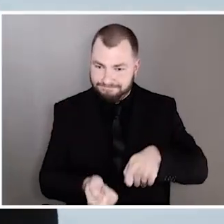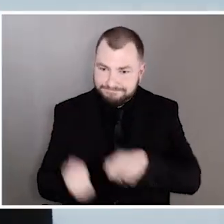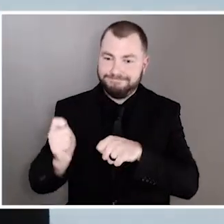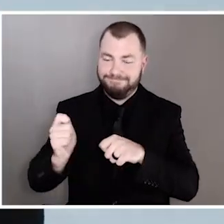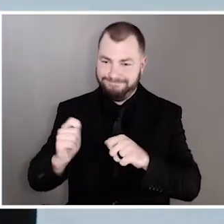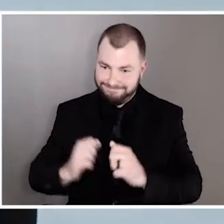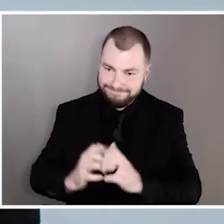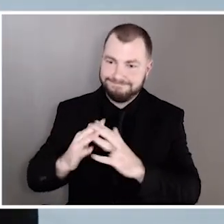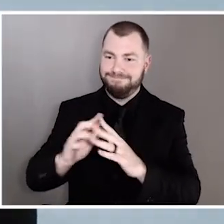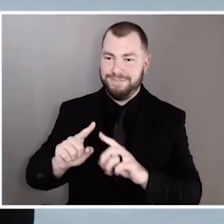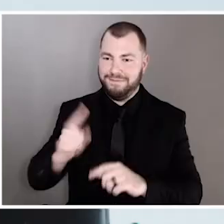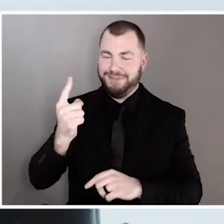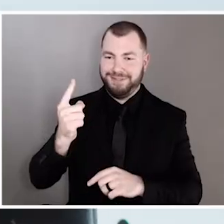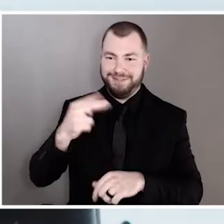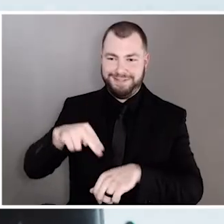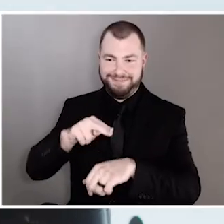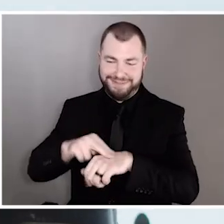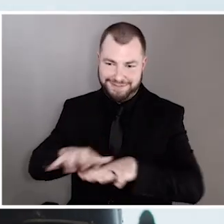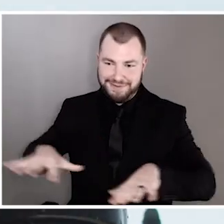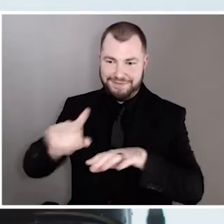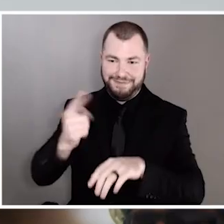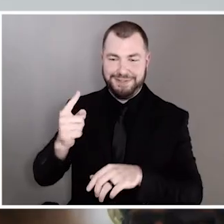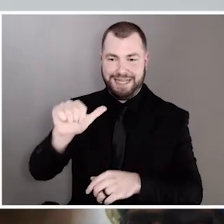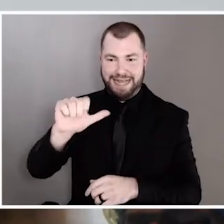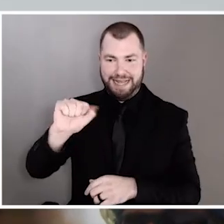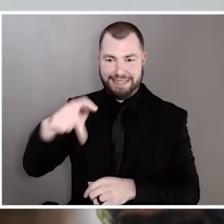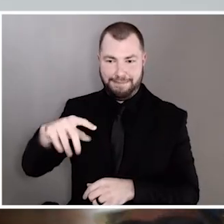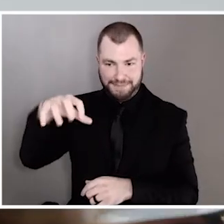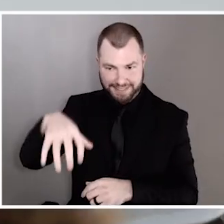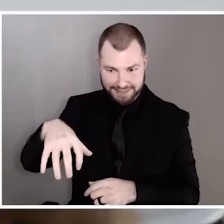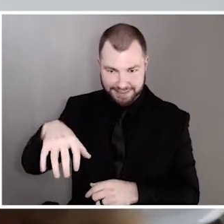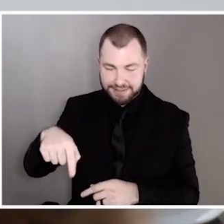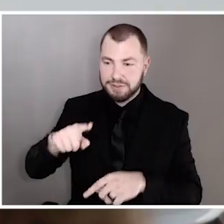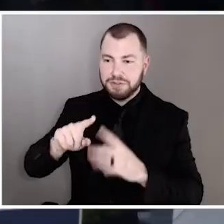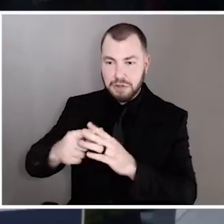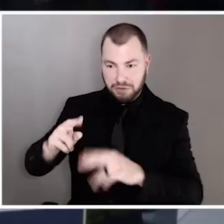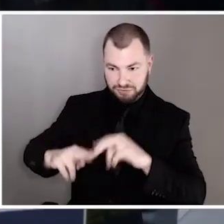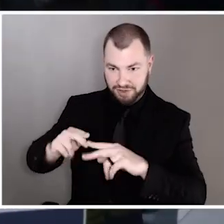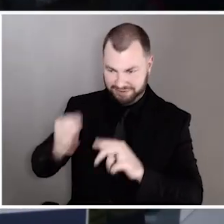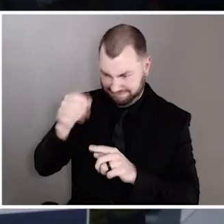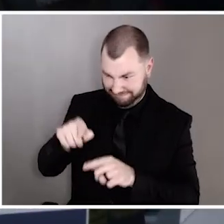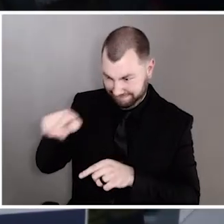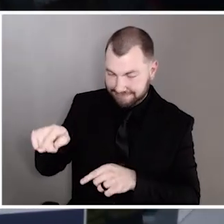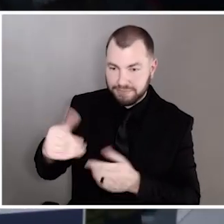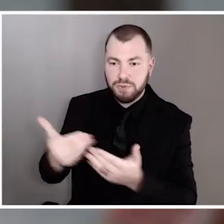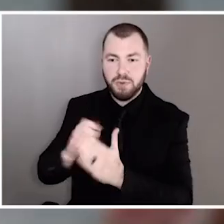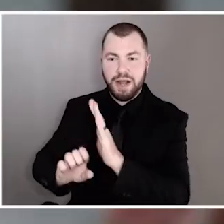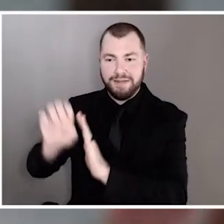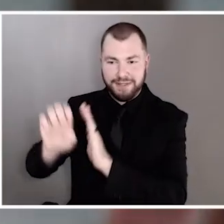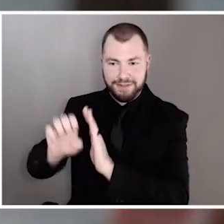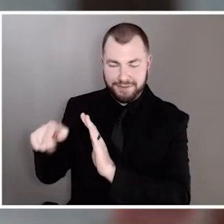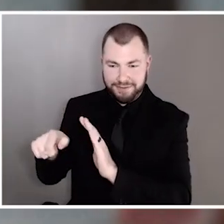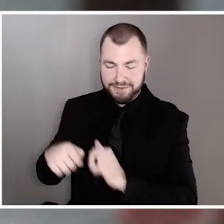on the nation's very first All Stations Accessibility Station. They'll start construction right across the street from us on a new